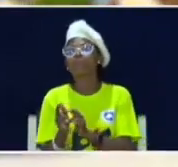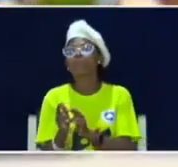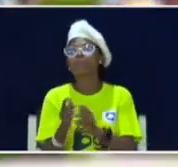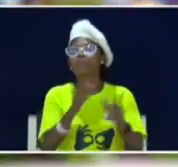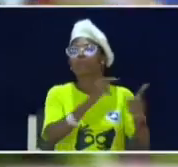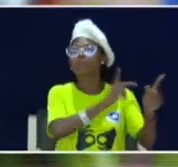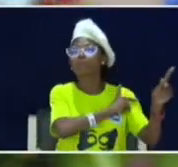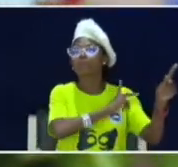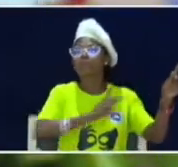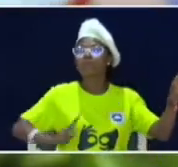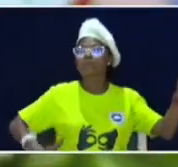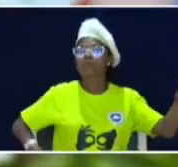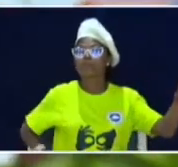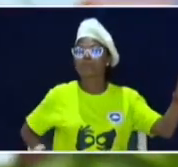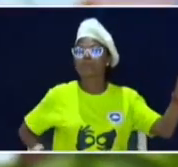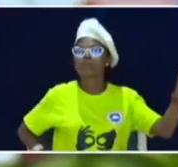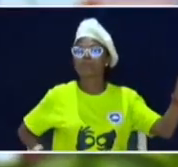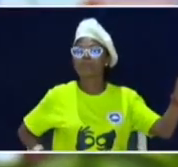kaisaya ho.